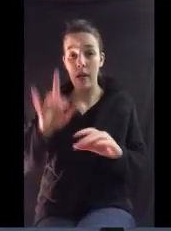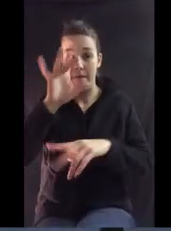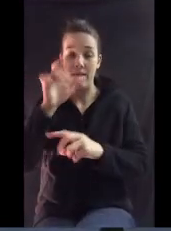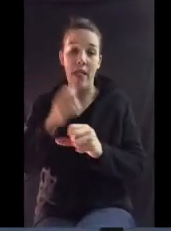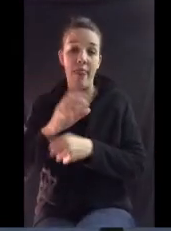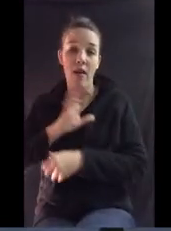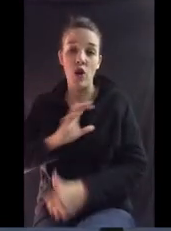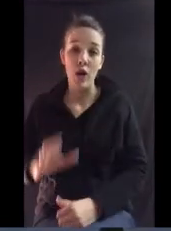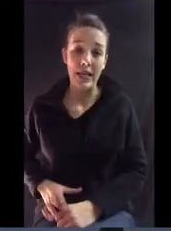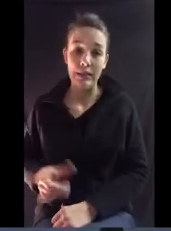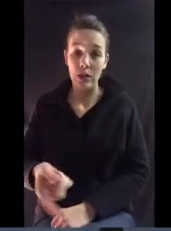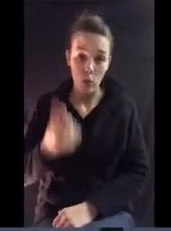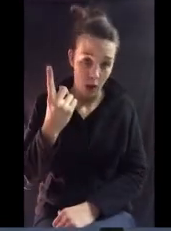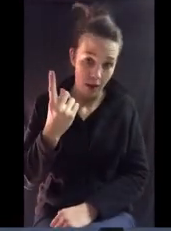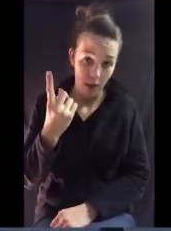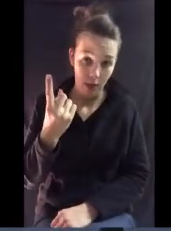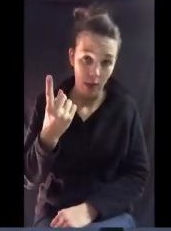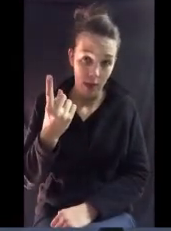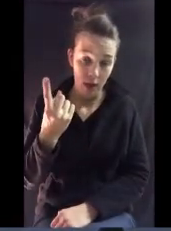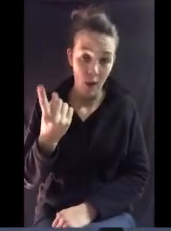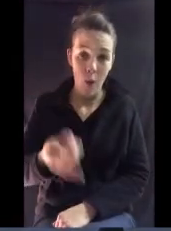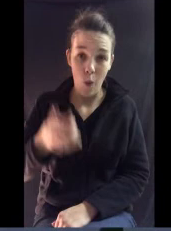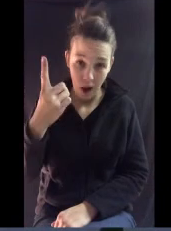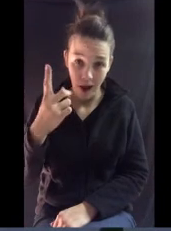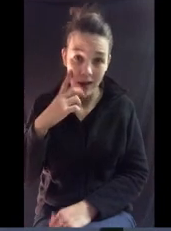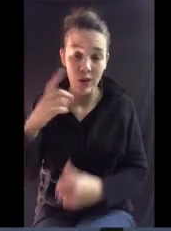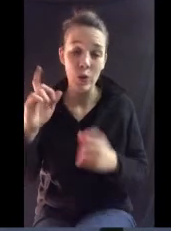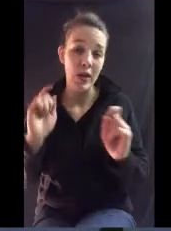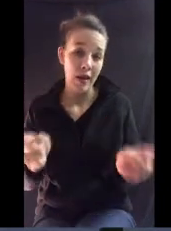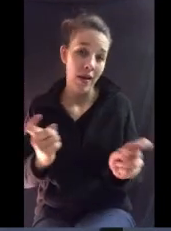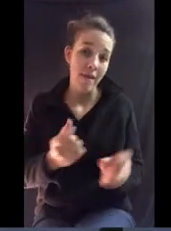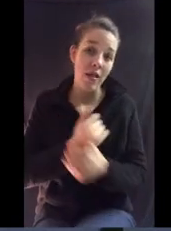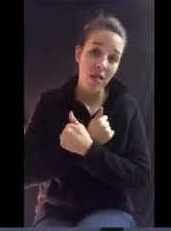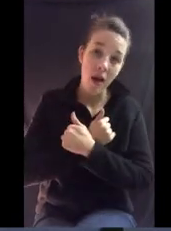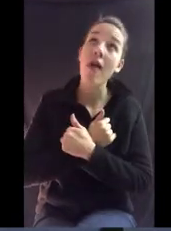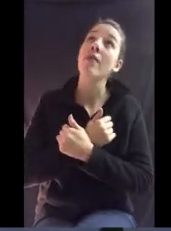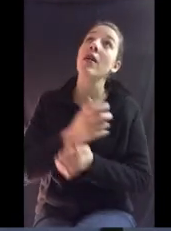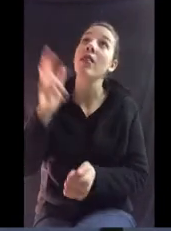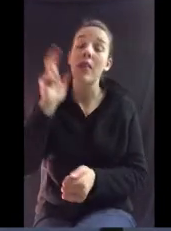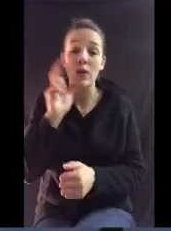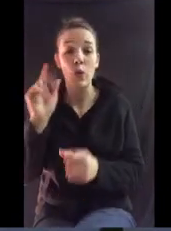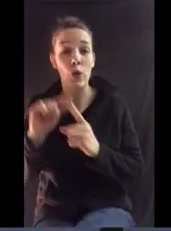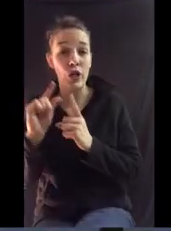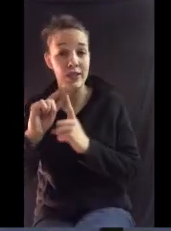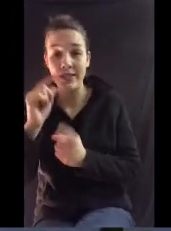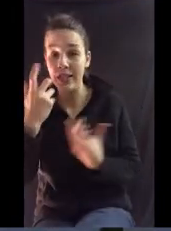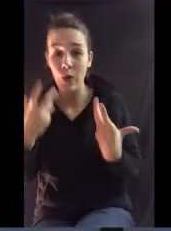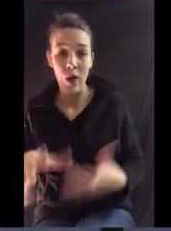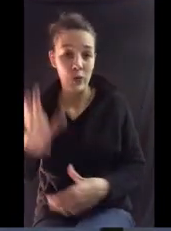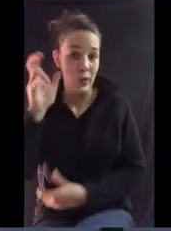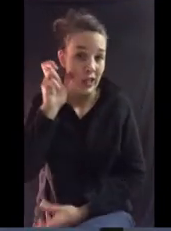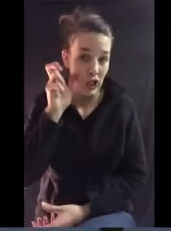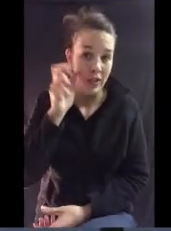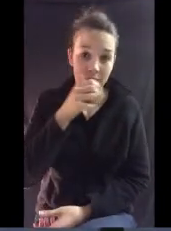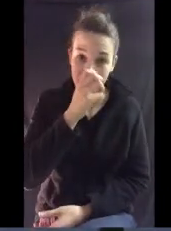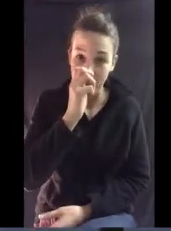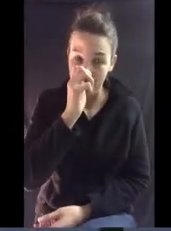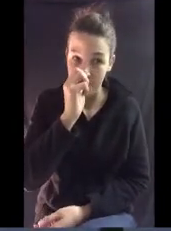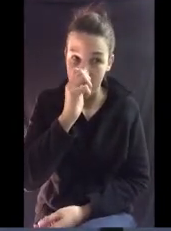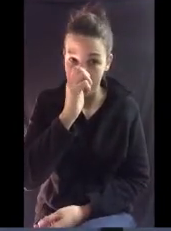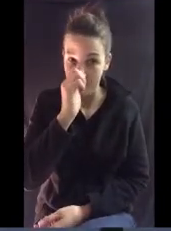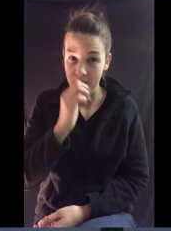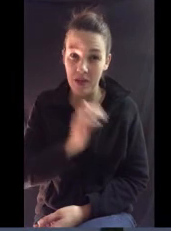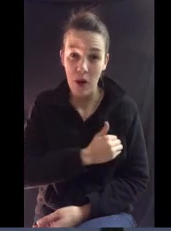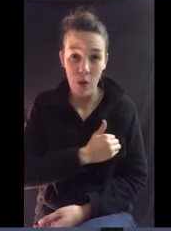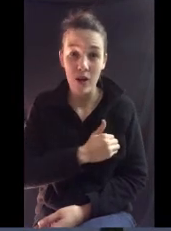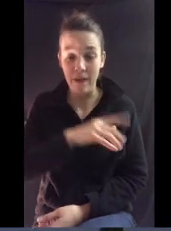of all our action is the faith in Christ as one who gave and loved and listened to even words he did not want to